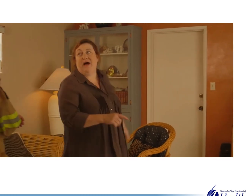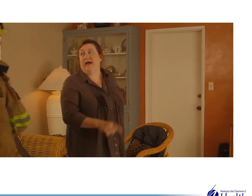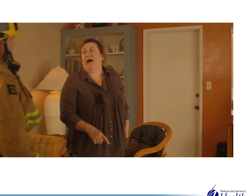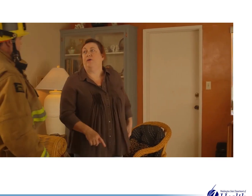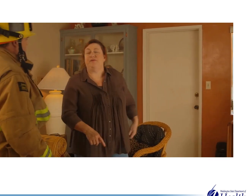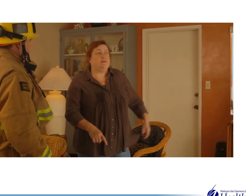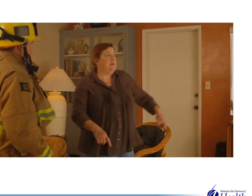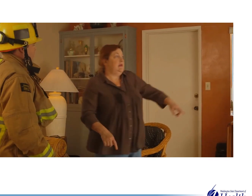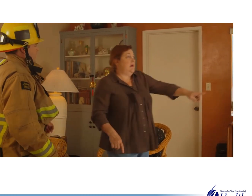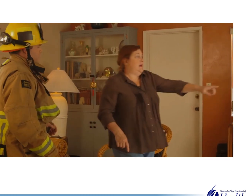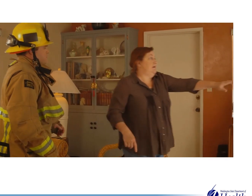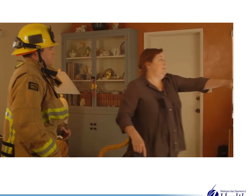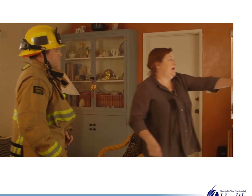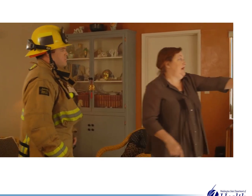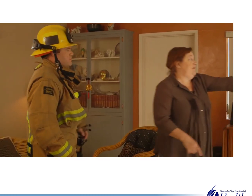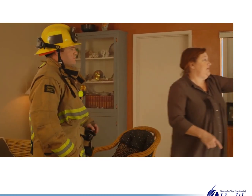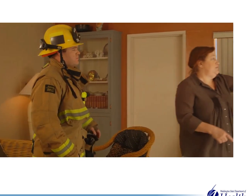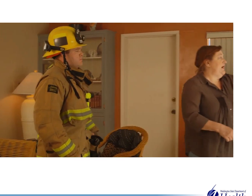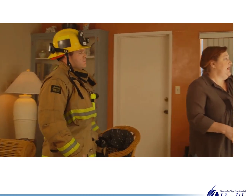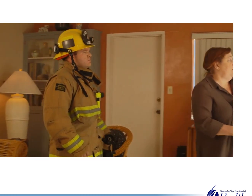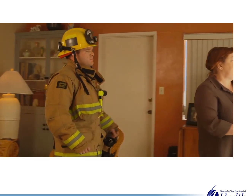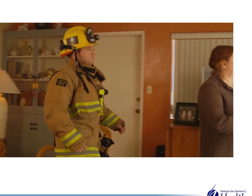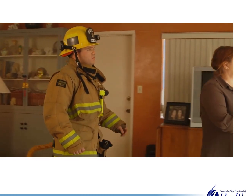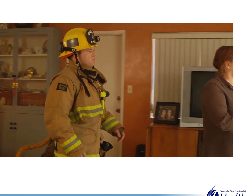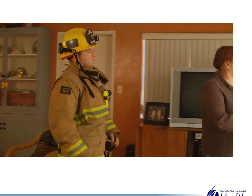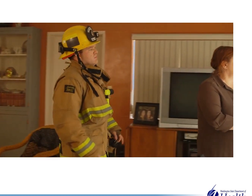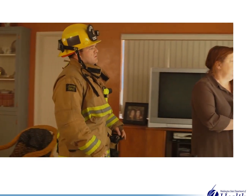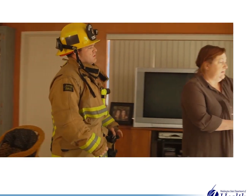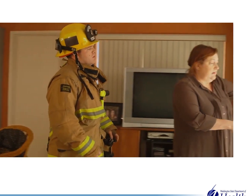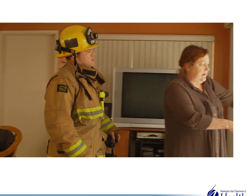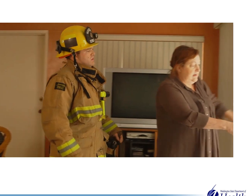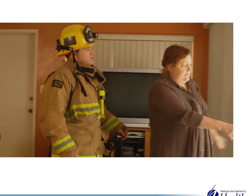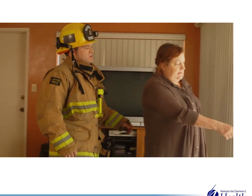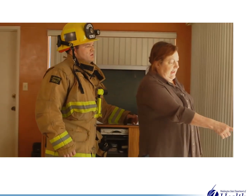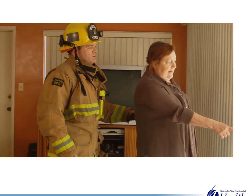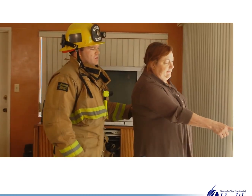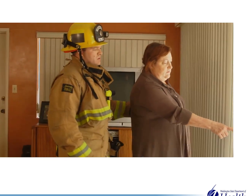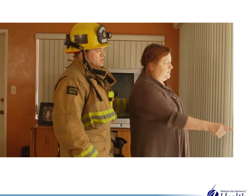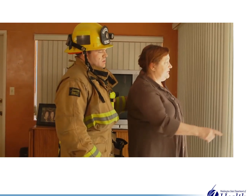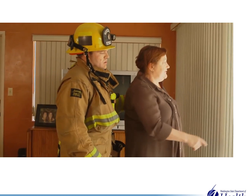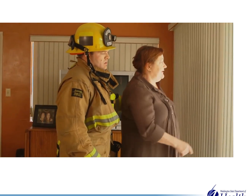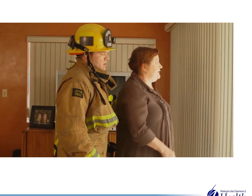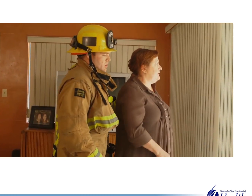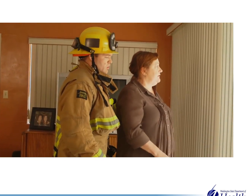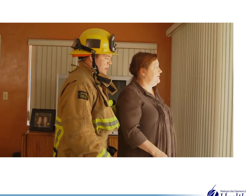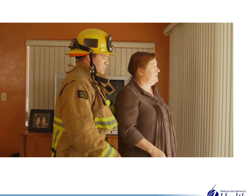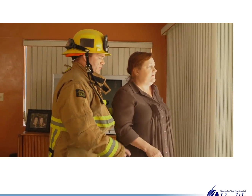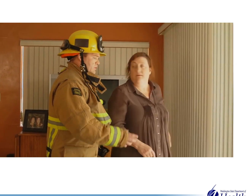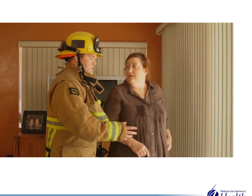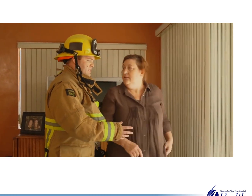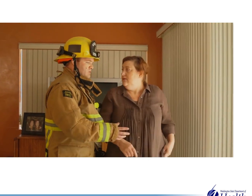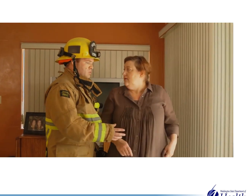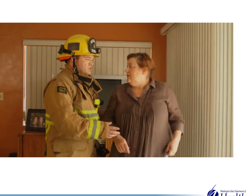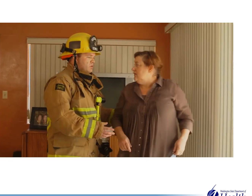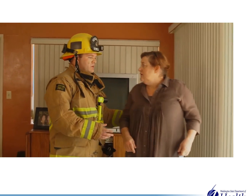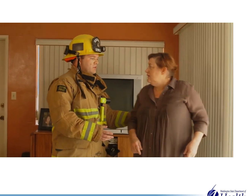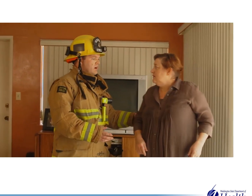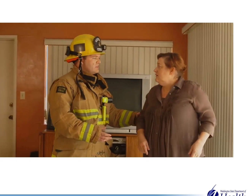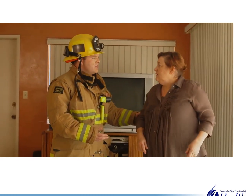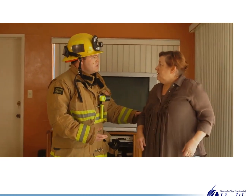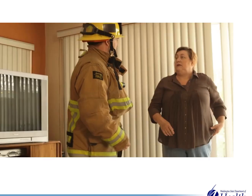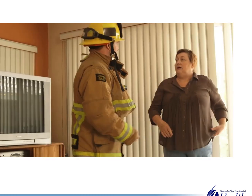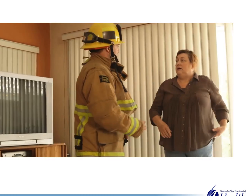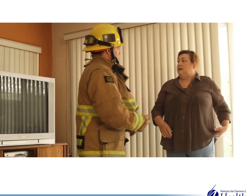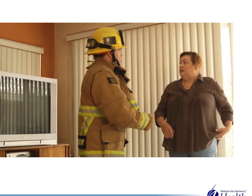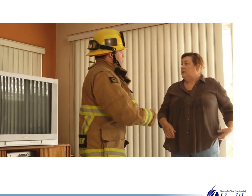this is my house. Okay. Um, and that's my outside, and the lock on the door is there. Okay, perfect. Looks like the door's already